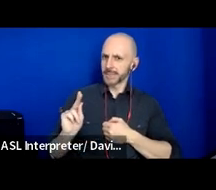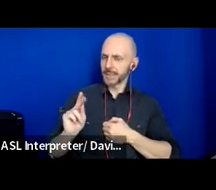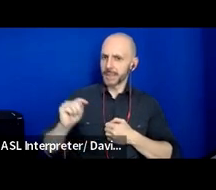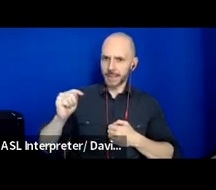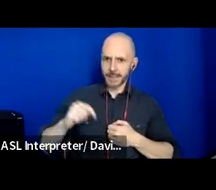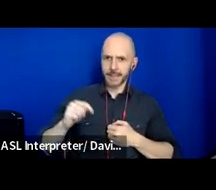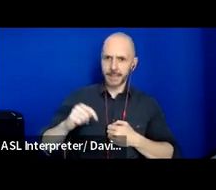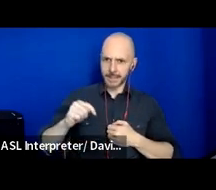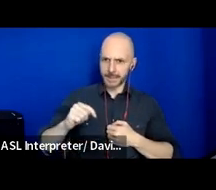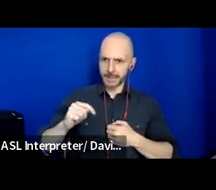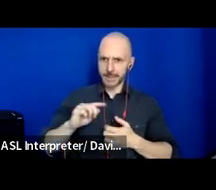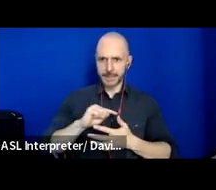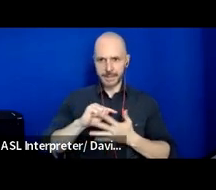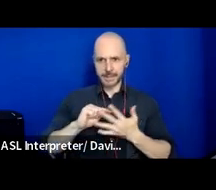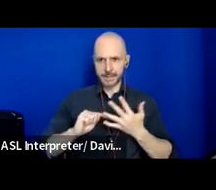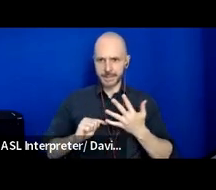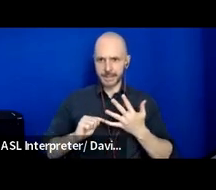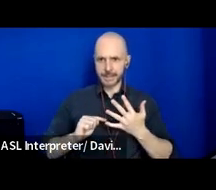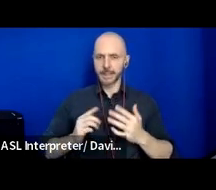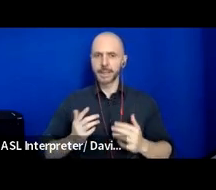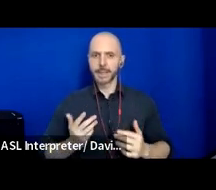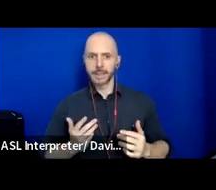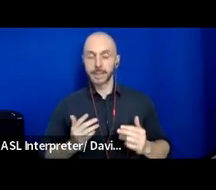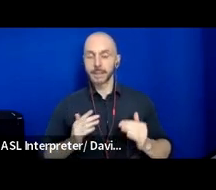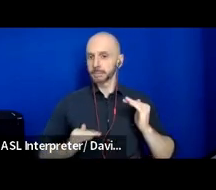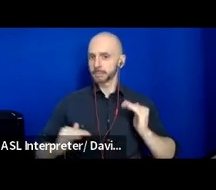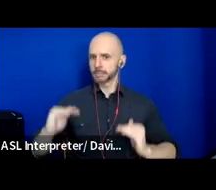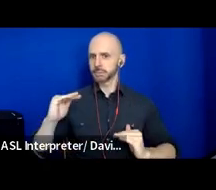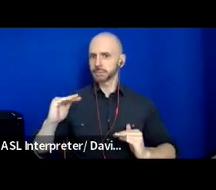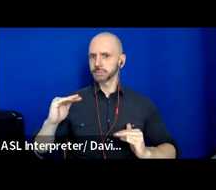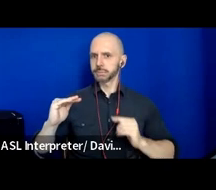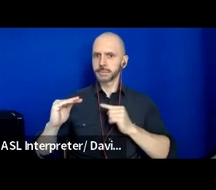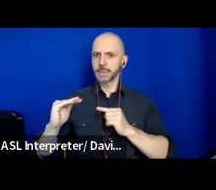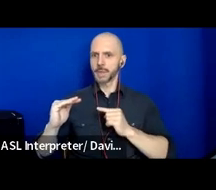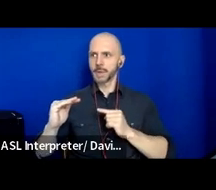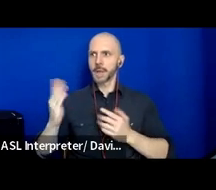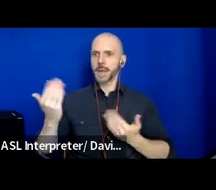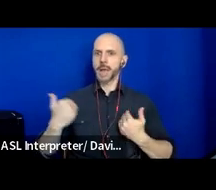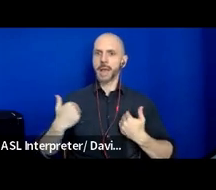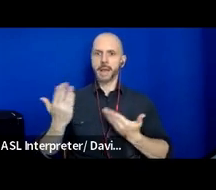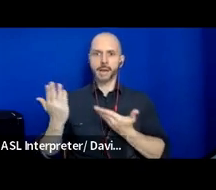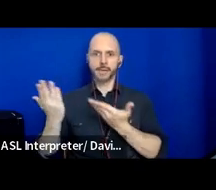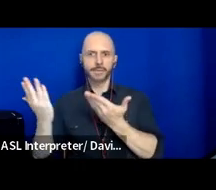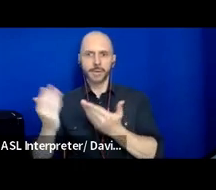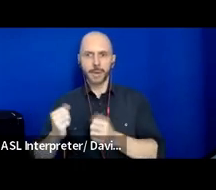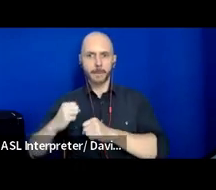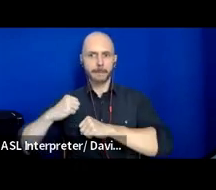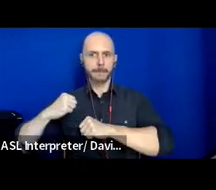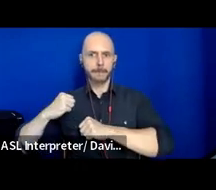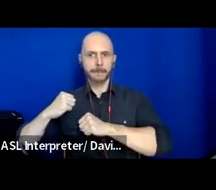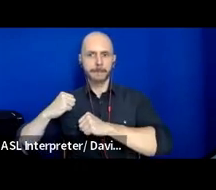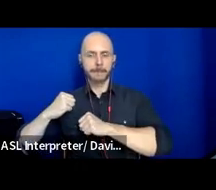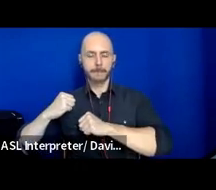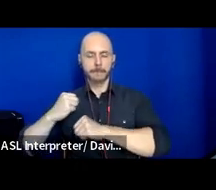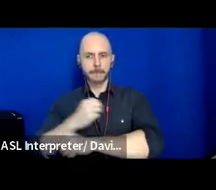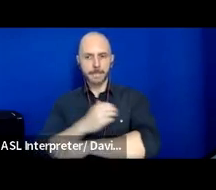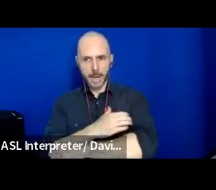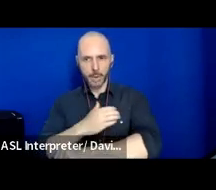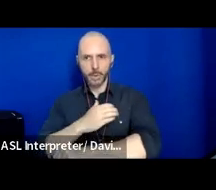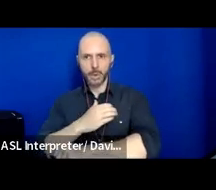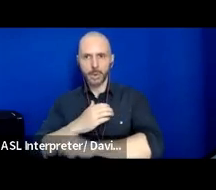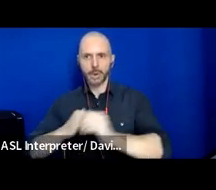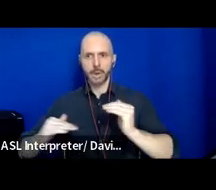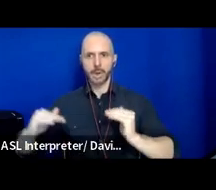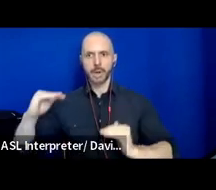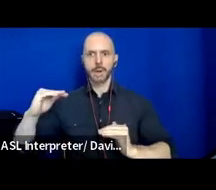unintentionally, exercising their power, partly because, as I often say to folks, I'm still on a journey where I don't know what I don't know till I know I didn't